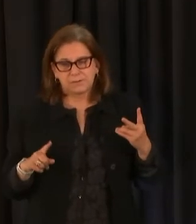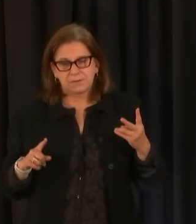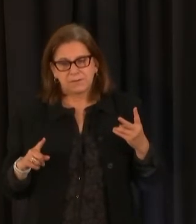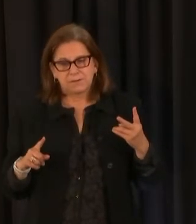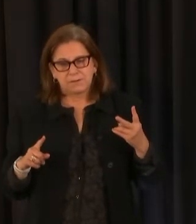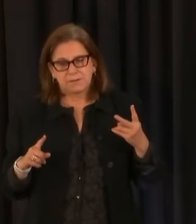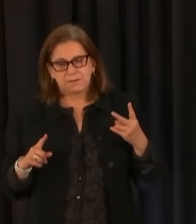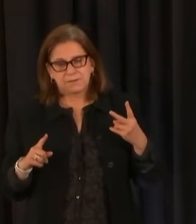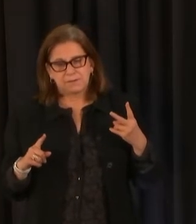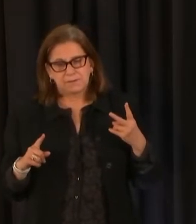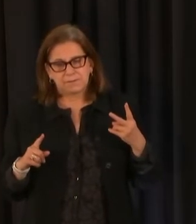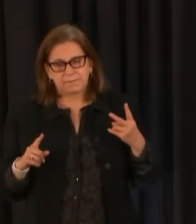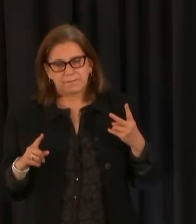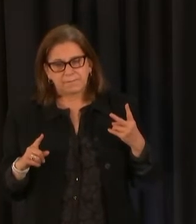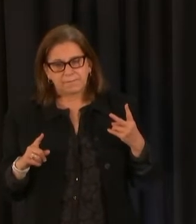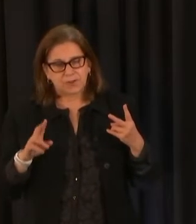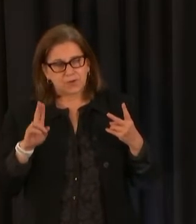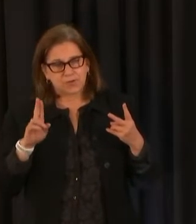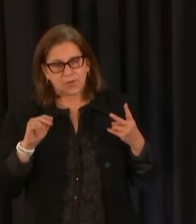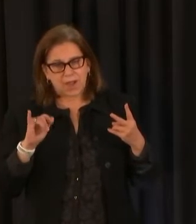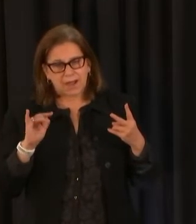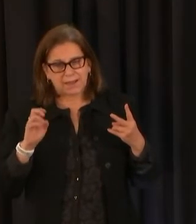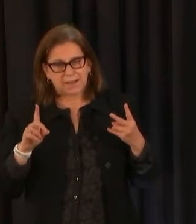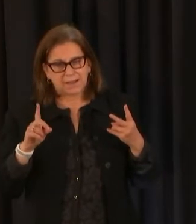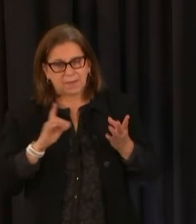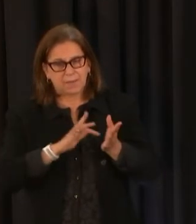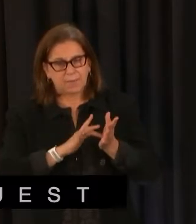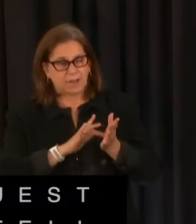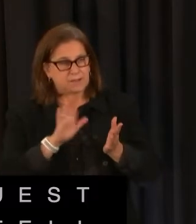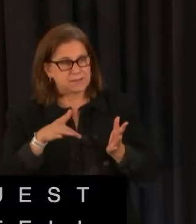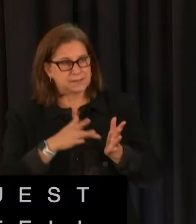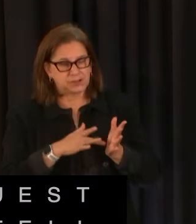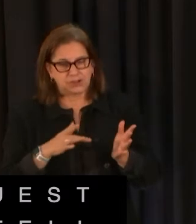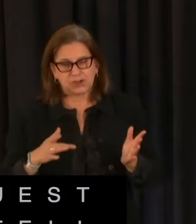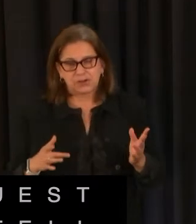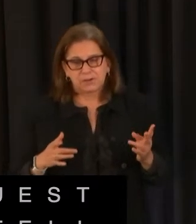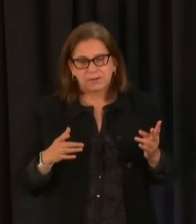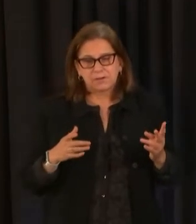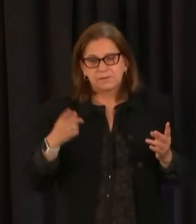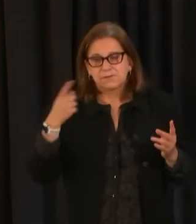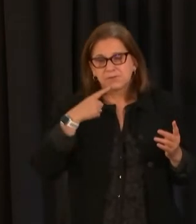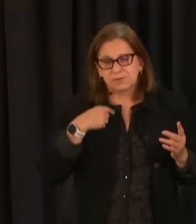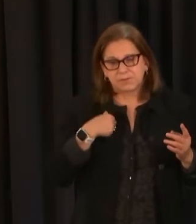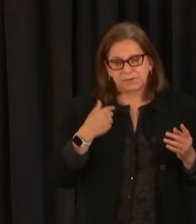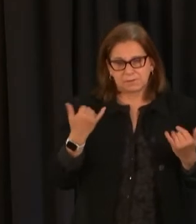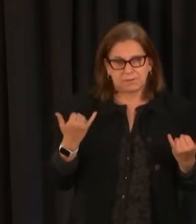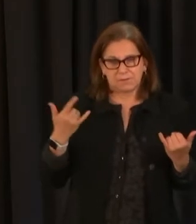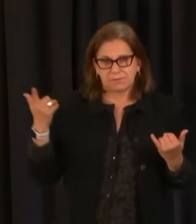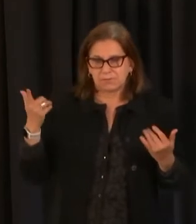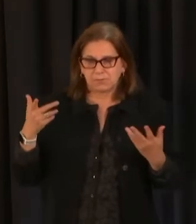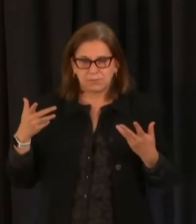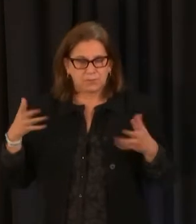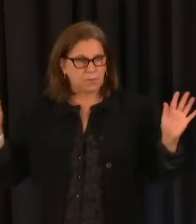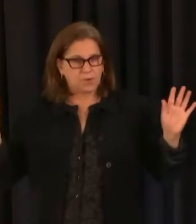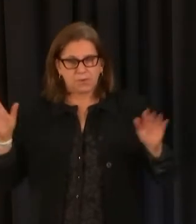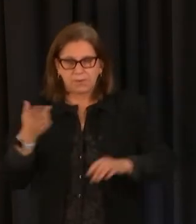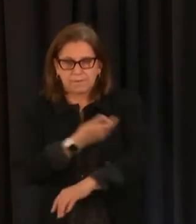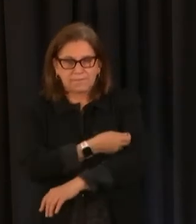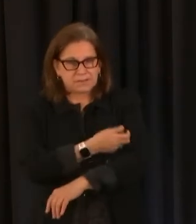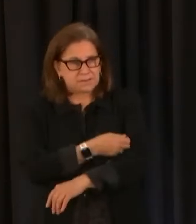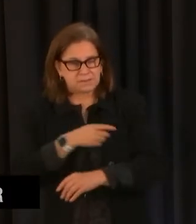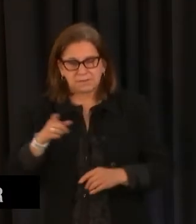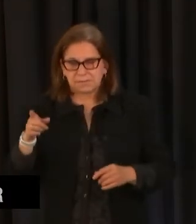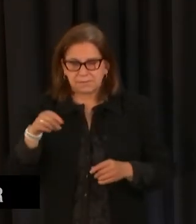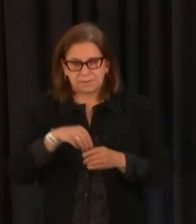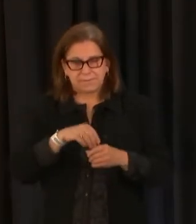Medical Center tells me that they are no longer vaccinating Maryland and Virginia healthcare workers, only DC ones, citing